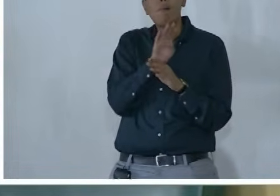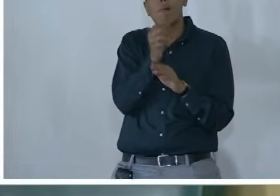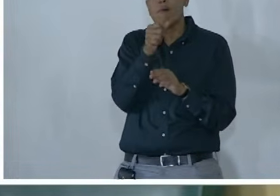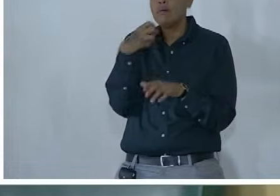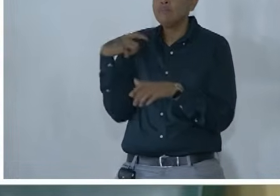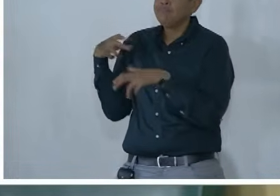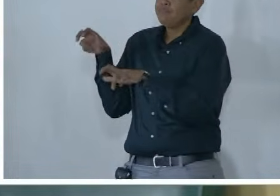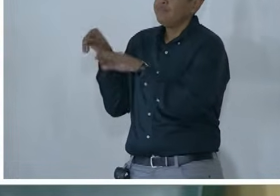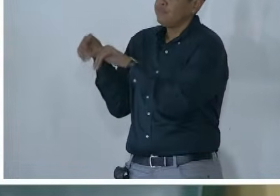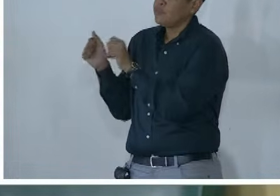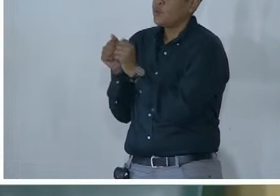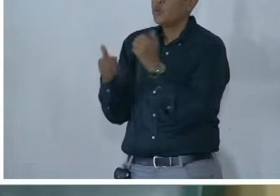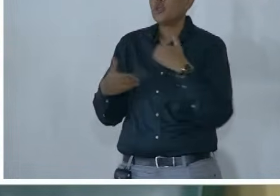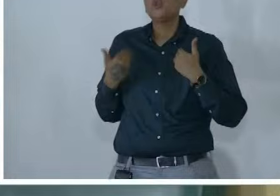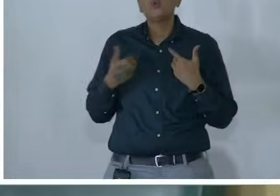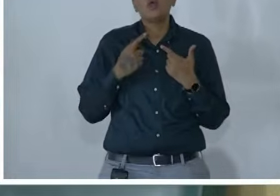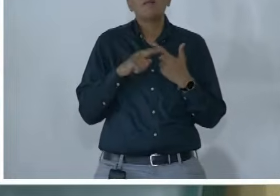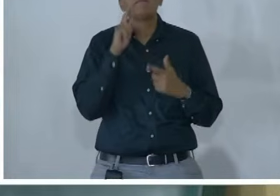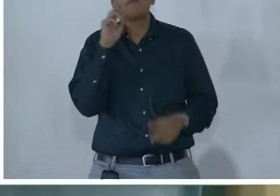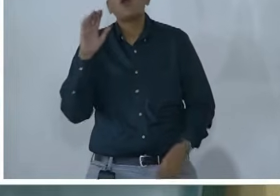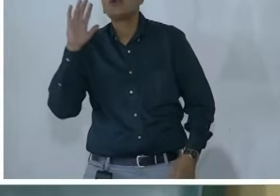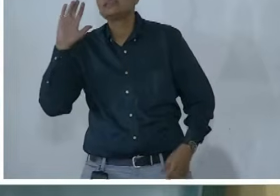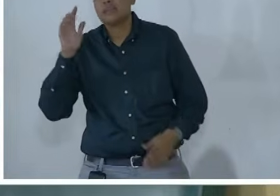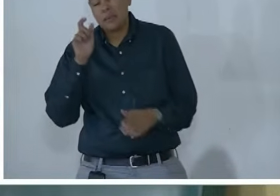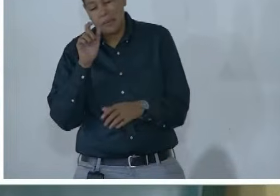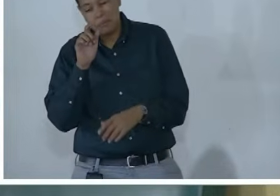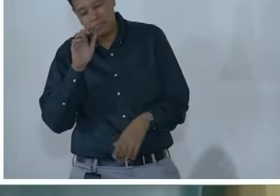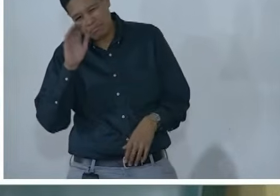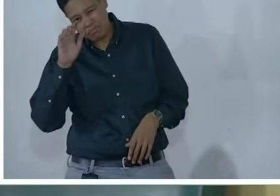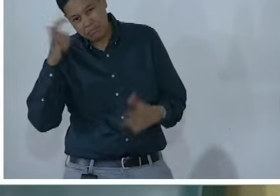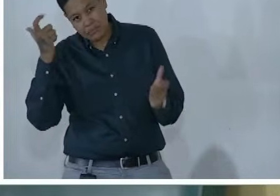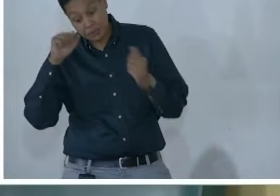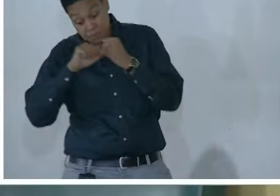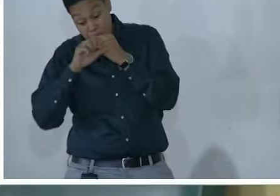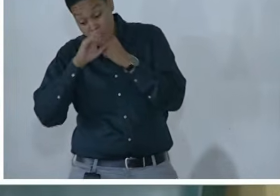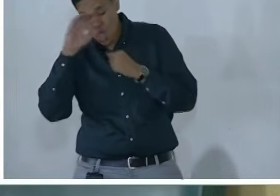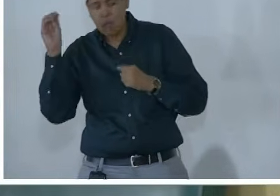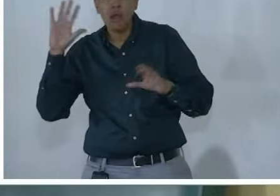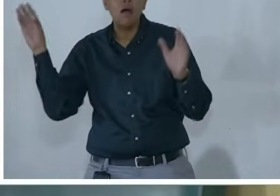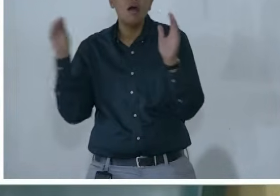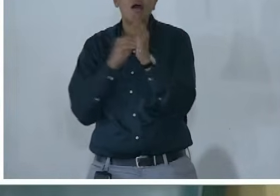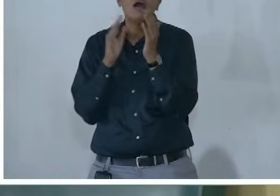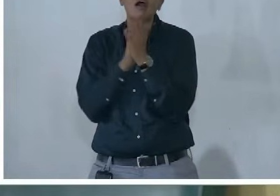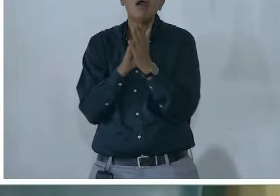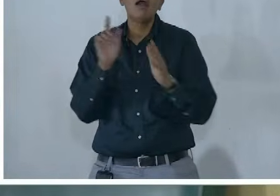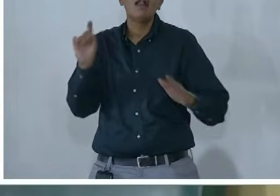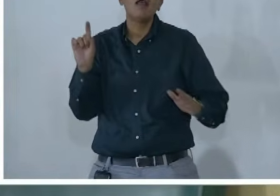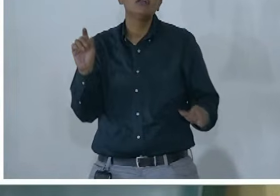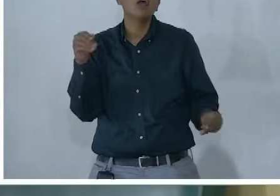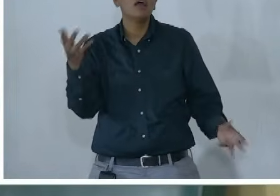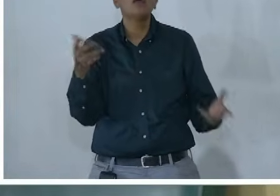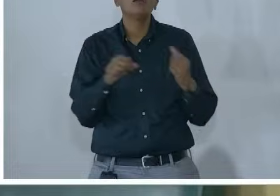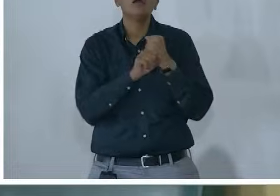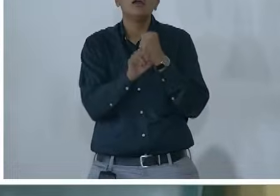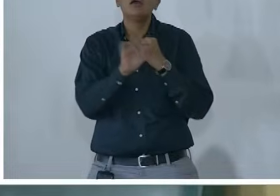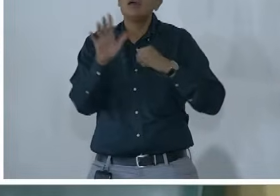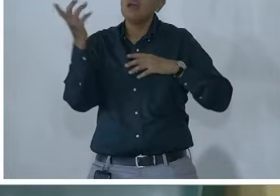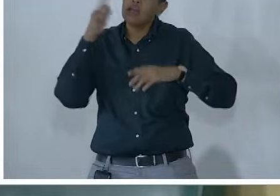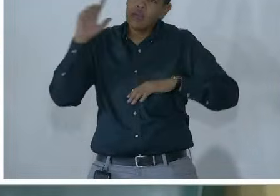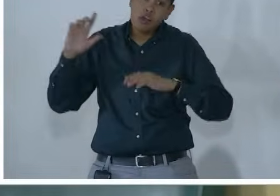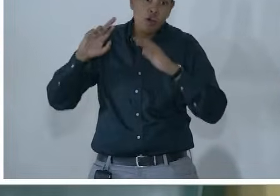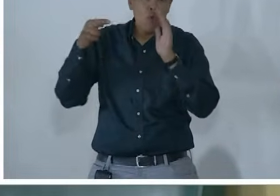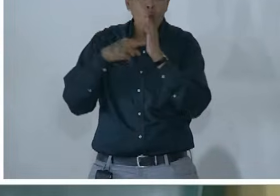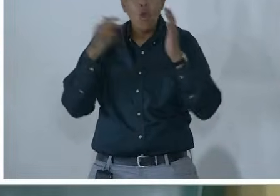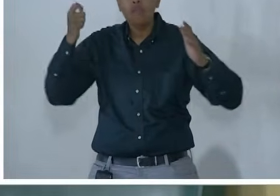are associated with junior and main market companies as a necessary provision to promote the role of sponsors in